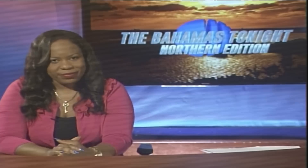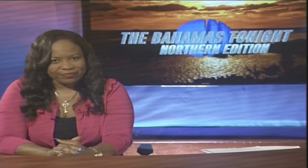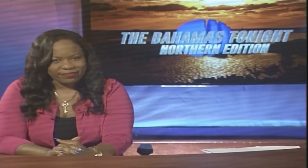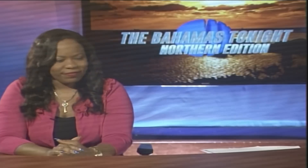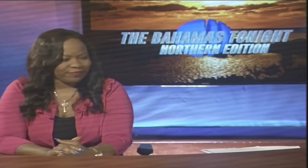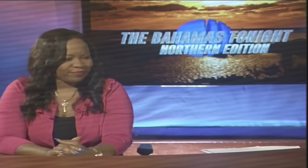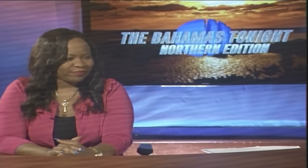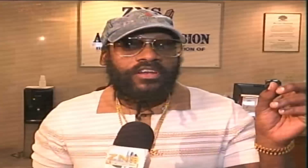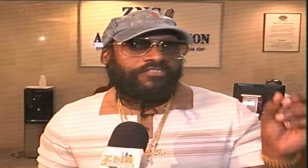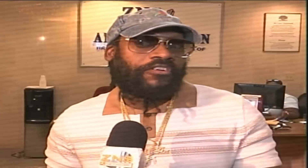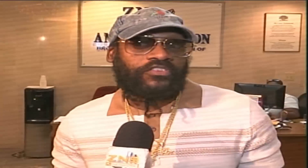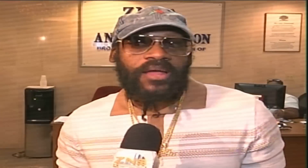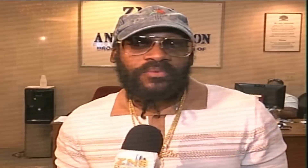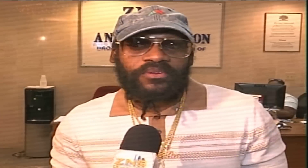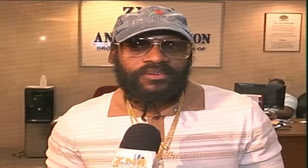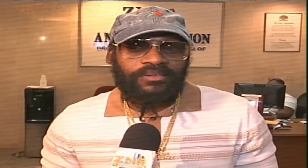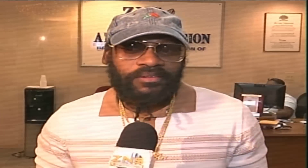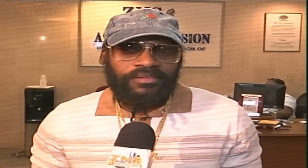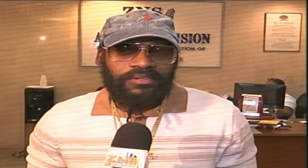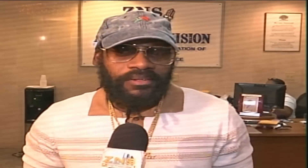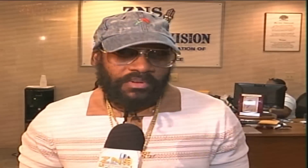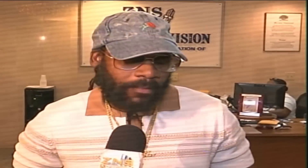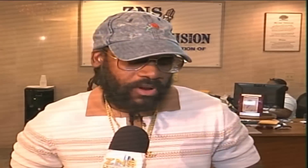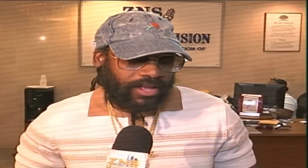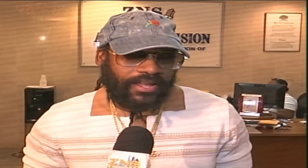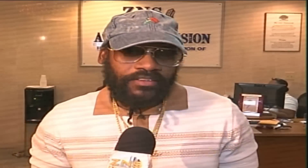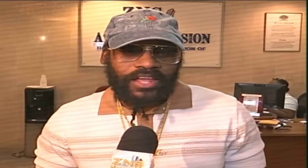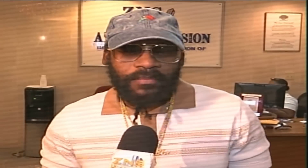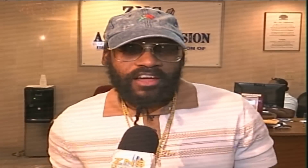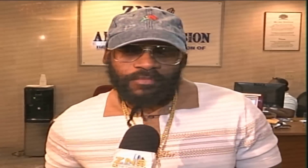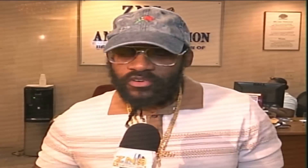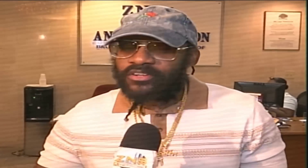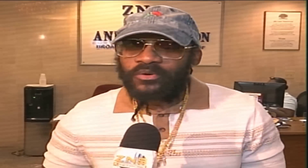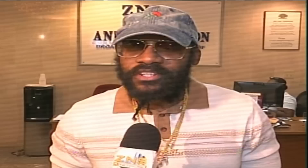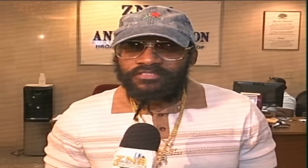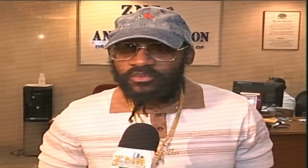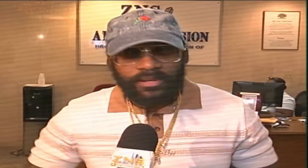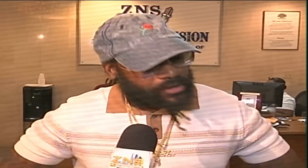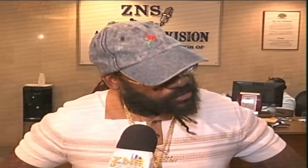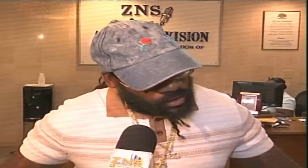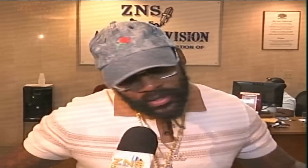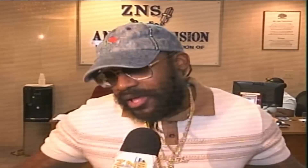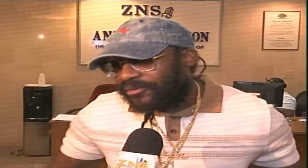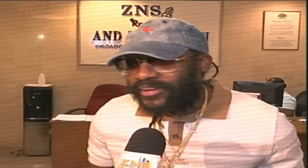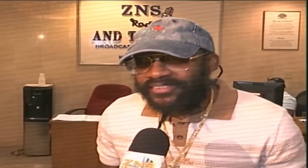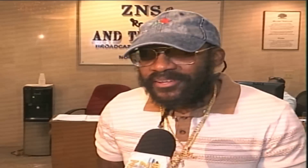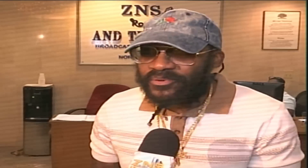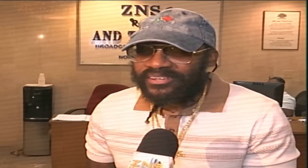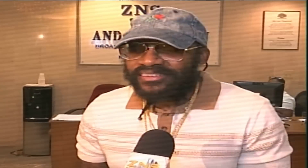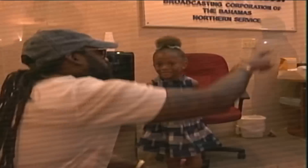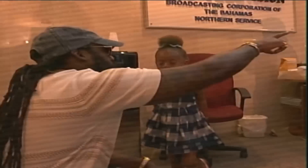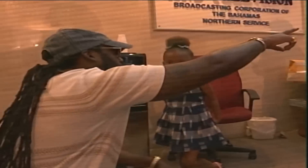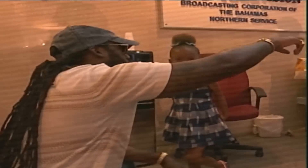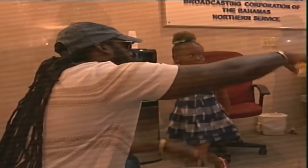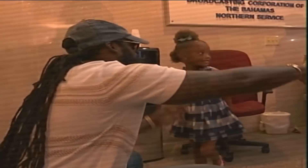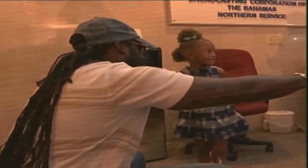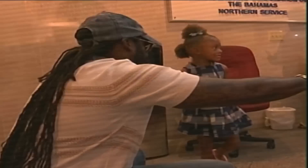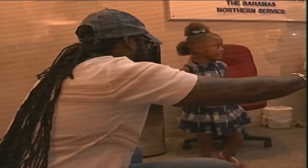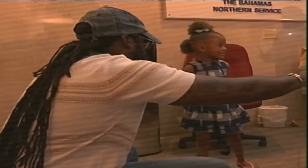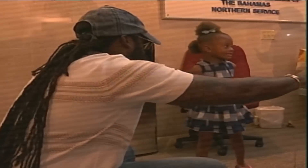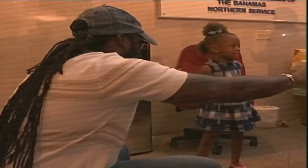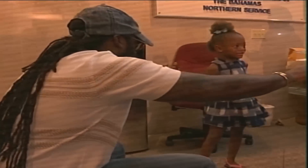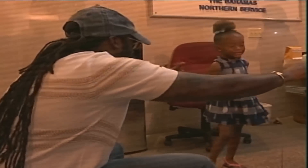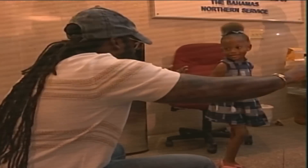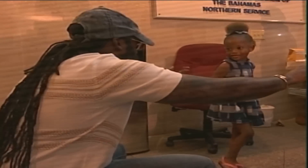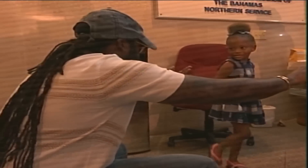report. Because I was ready the first time, you know. But I'm ready again this time, and I have my raincoat. If it rains, me just out in the rain same way. Tarrus Riley,